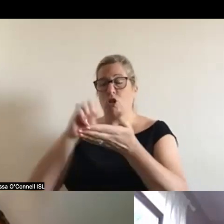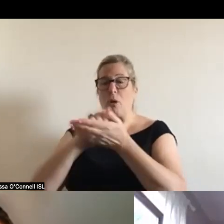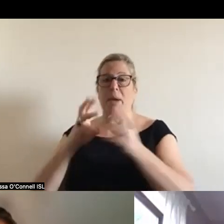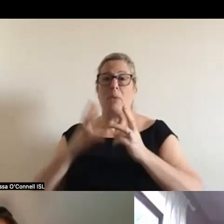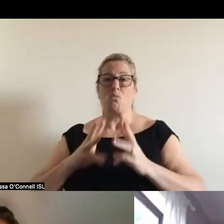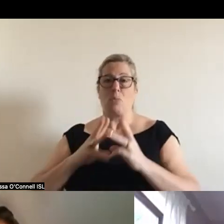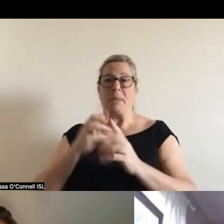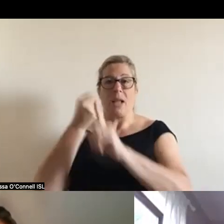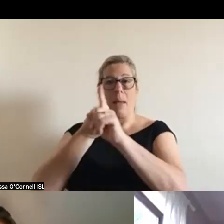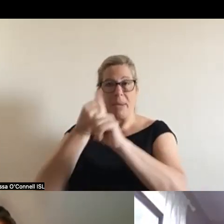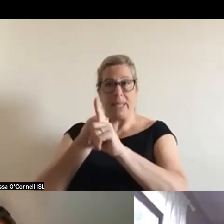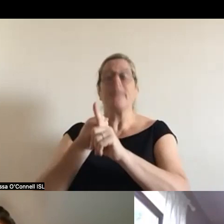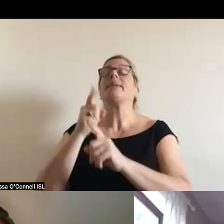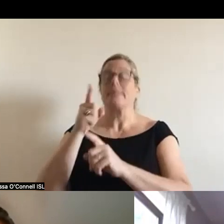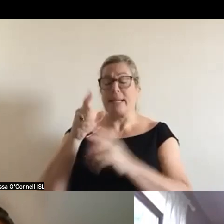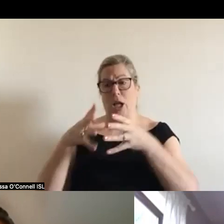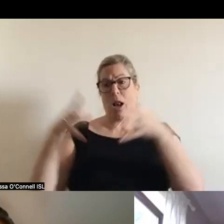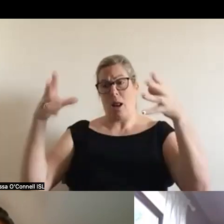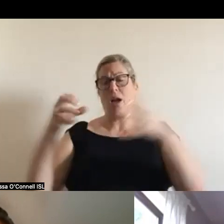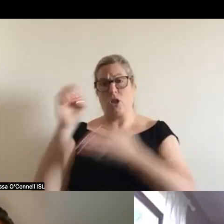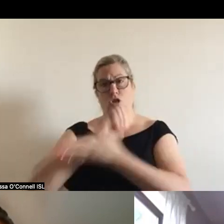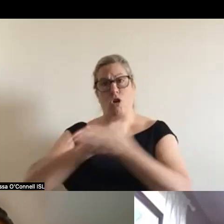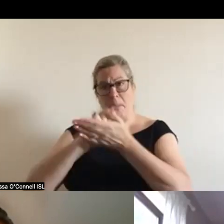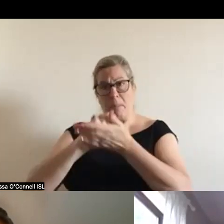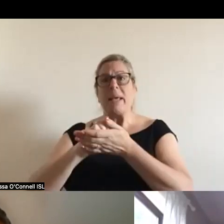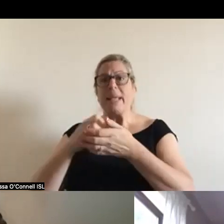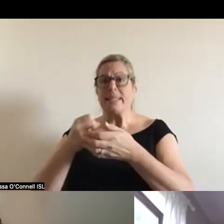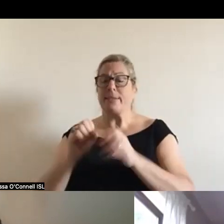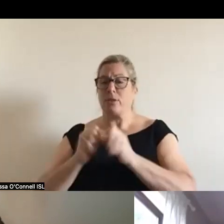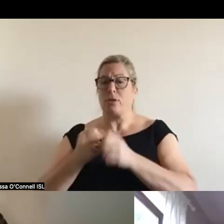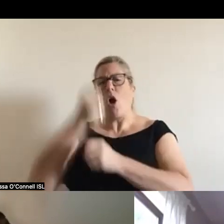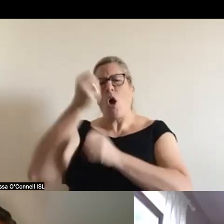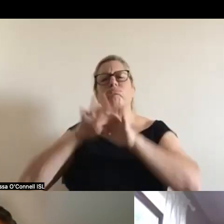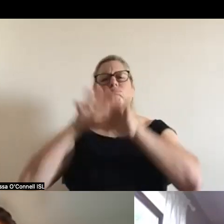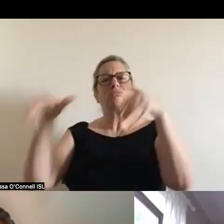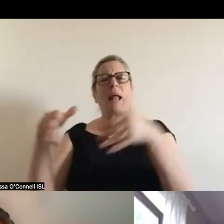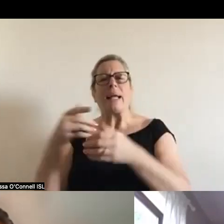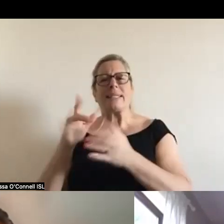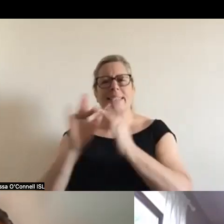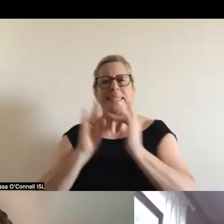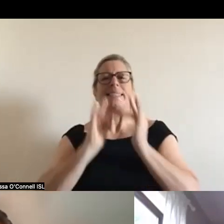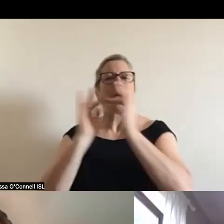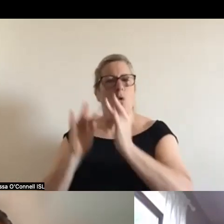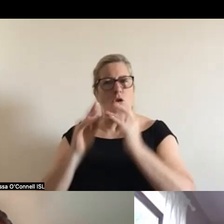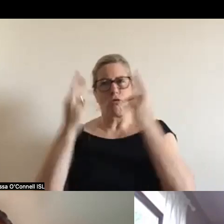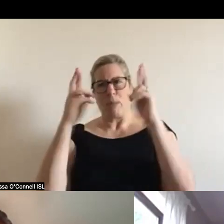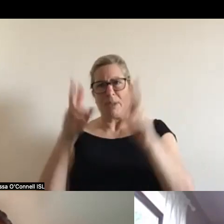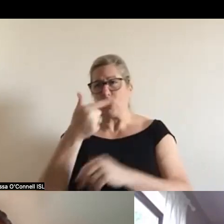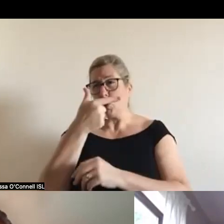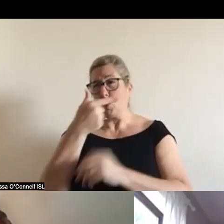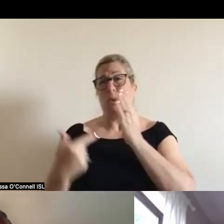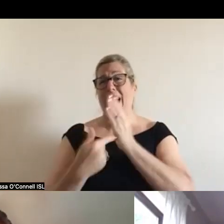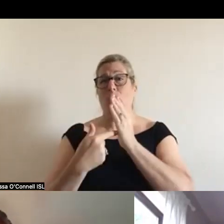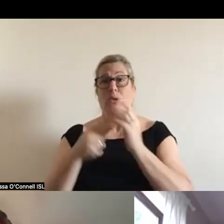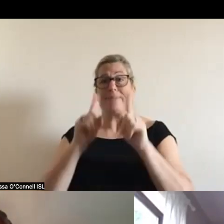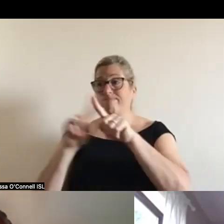The European Women's Lobby is the largest European umbrella network of women's associations, representing 2,000 organizations in the